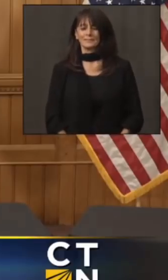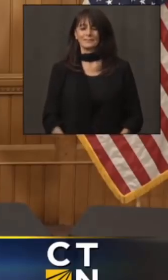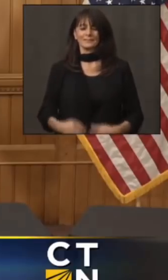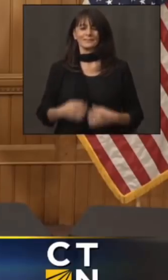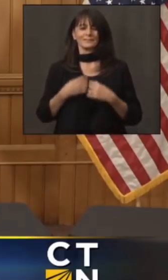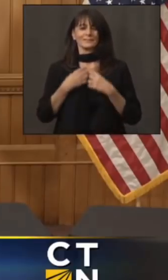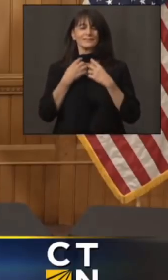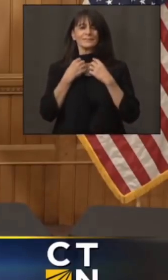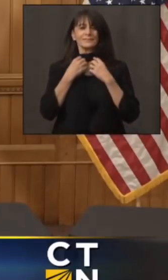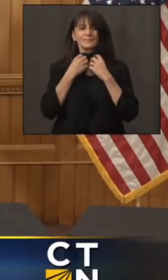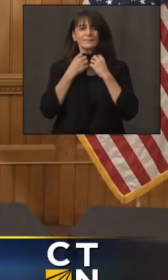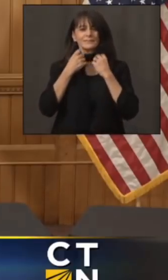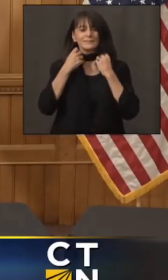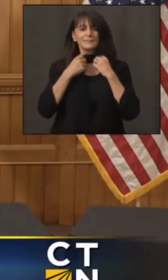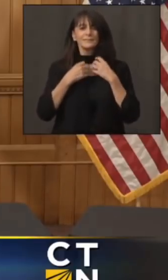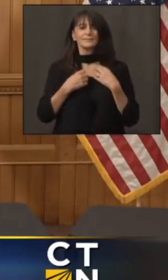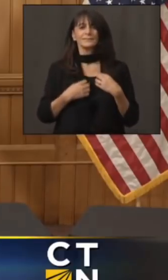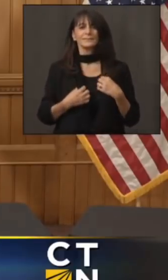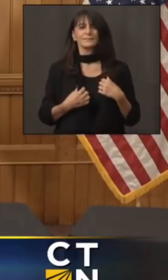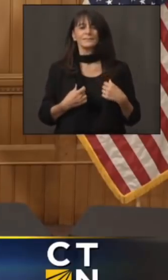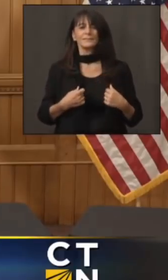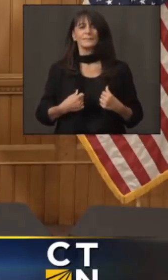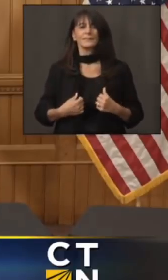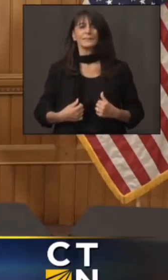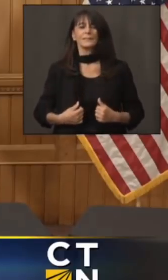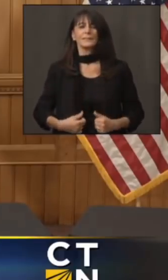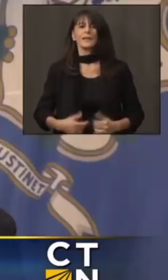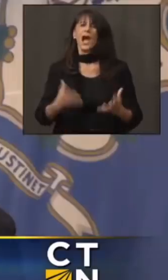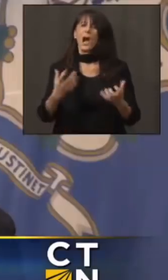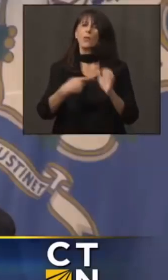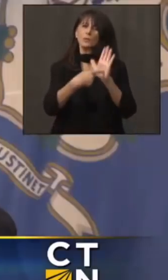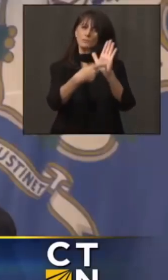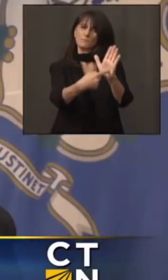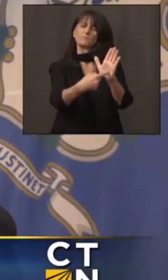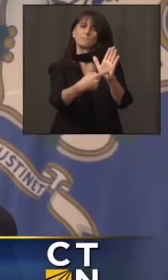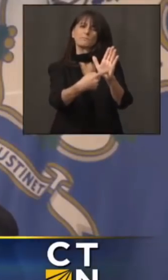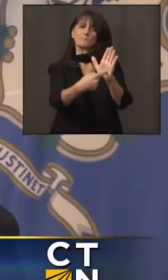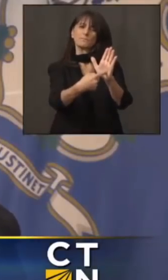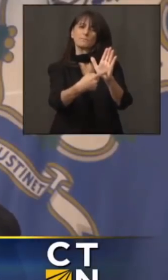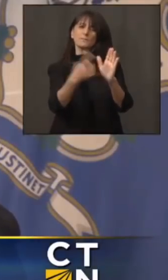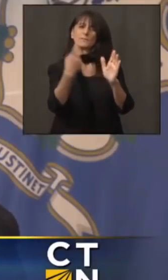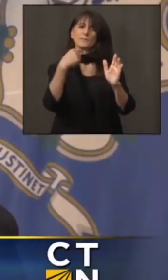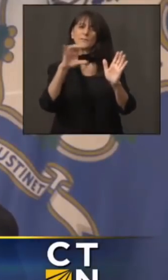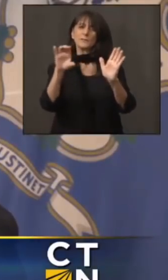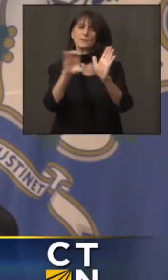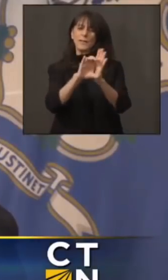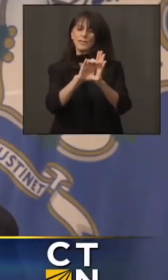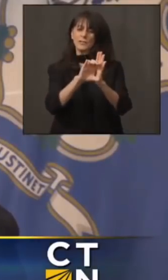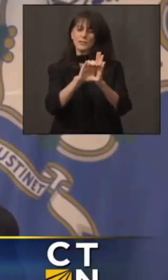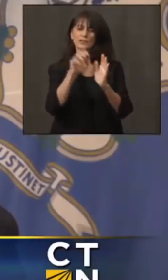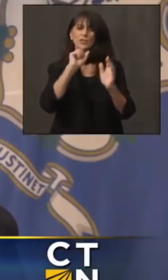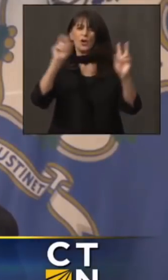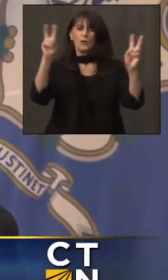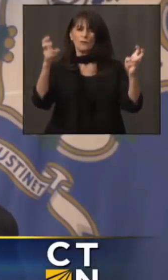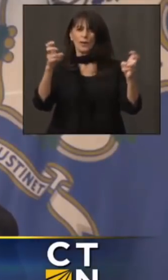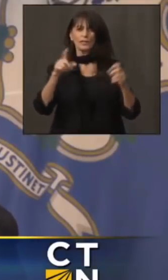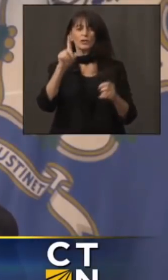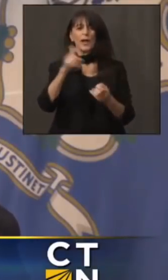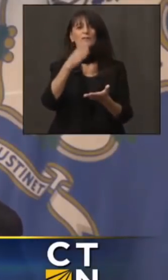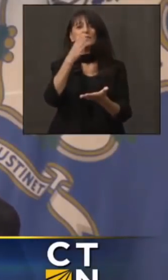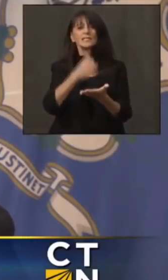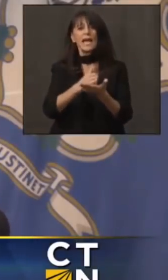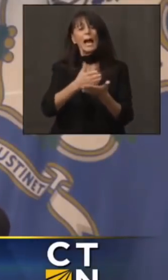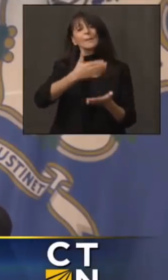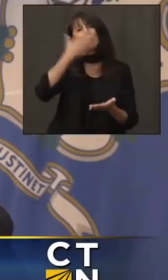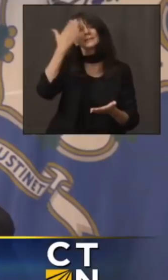All right, that's the signal. I just wanted to share with you this picture. There's an old phrase, you've got to stop and smell